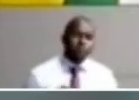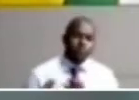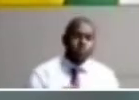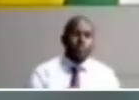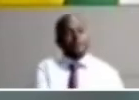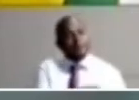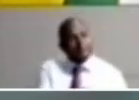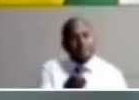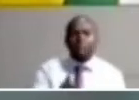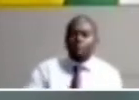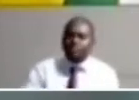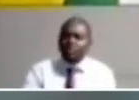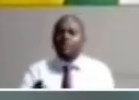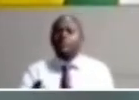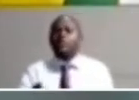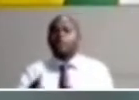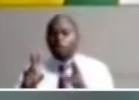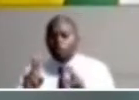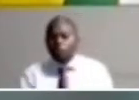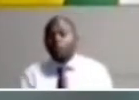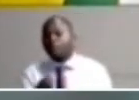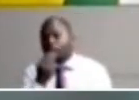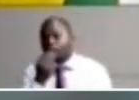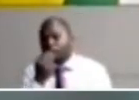and buy non-food items.